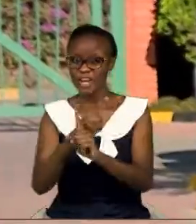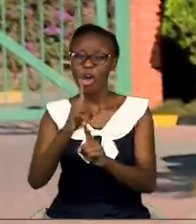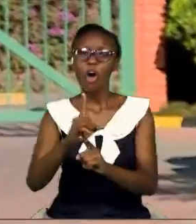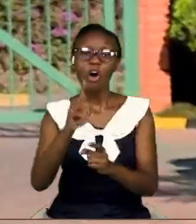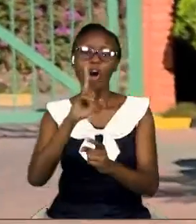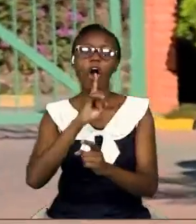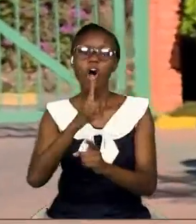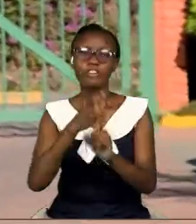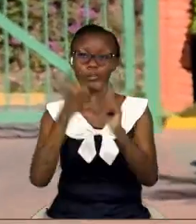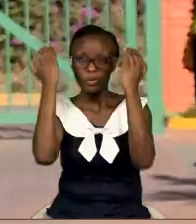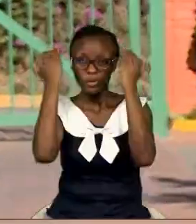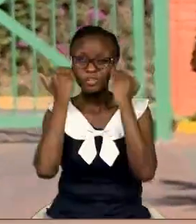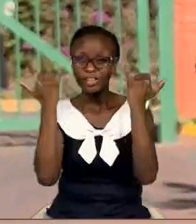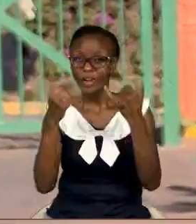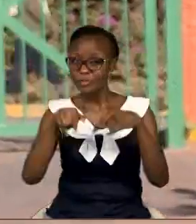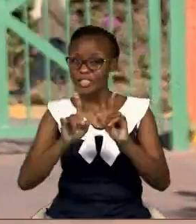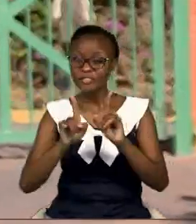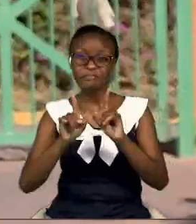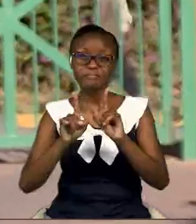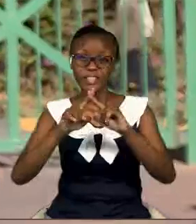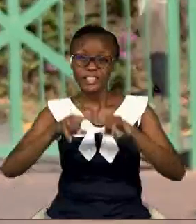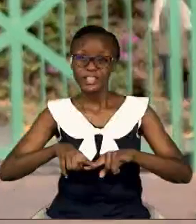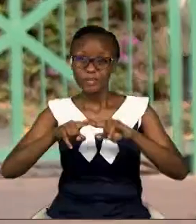now relies on the Court of Appeals decision, which will be made